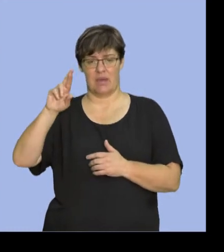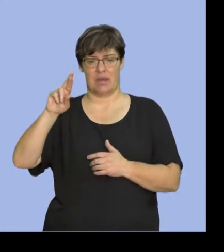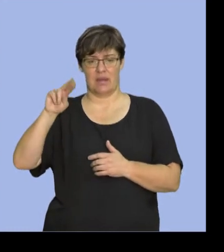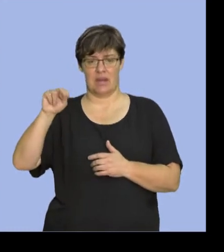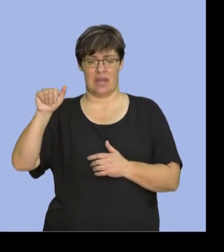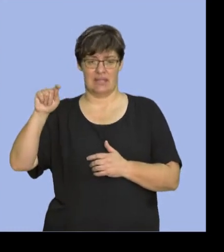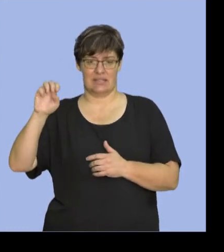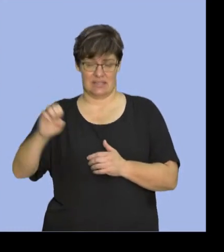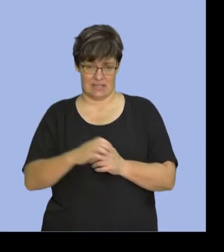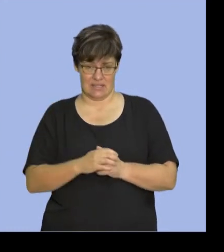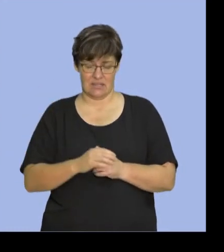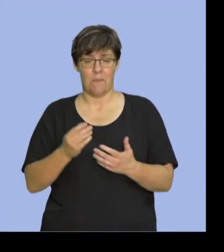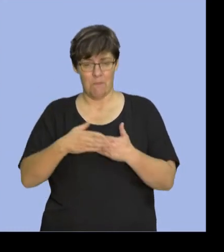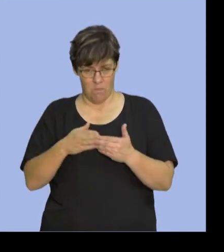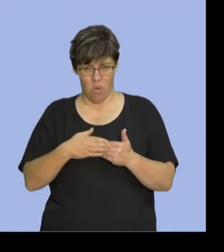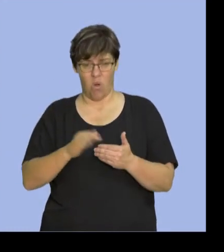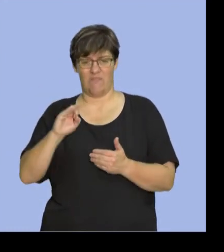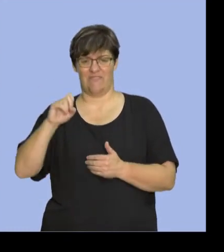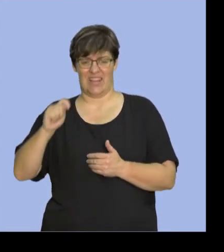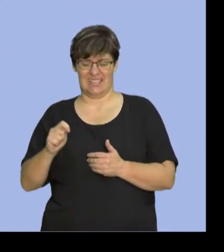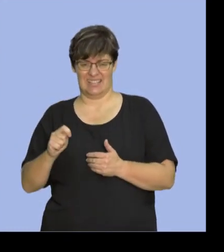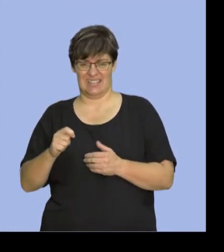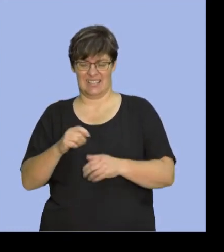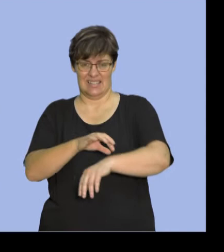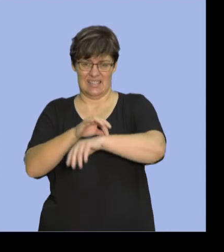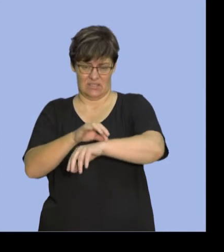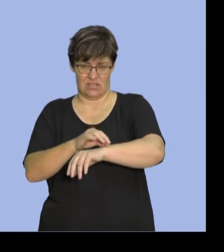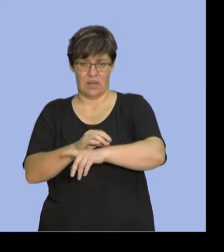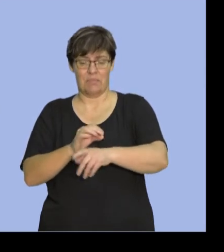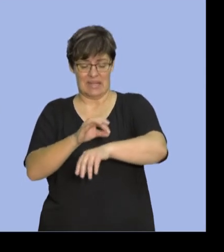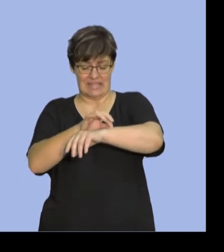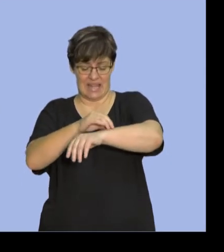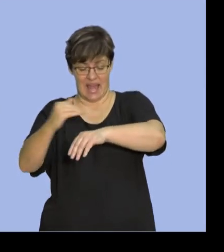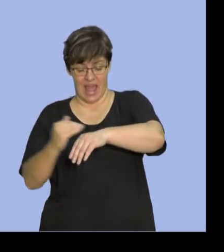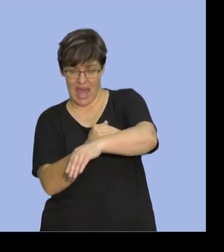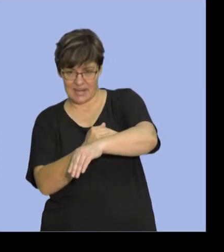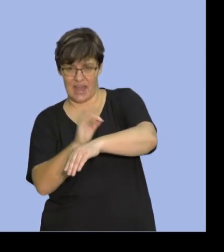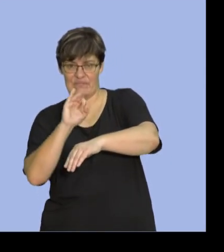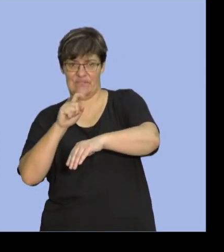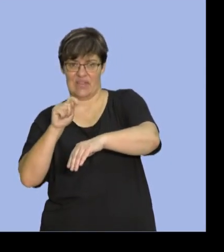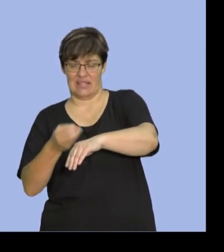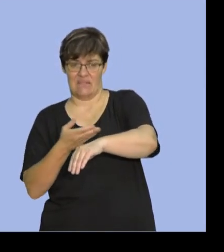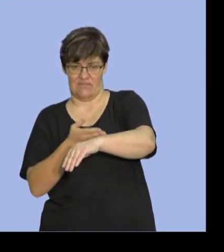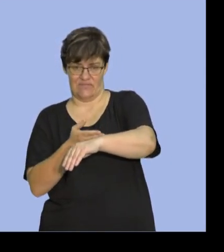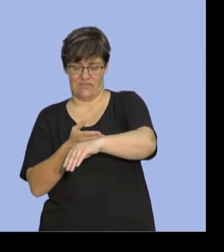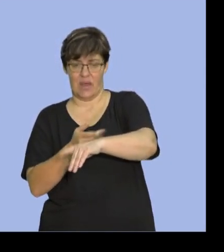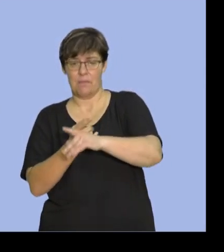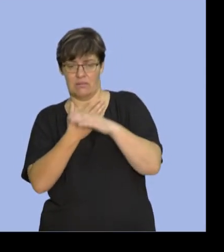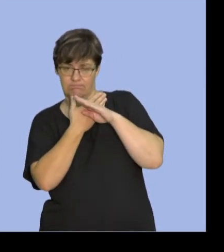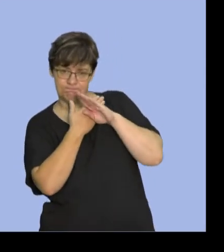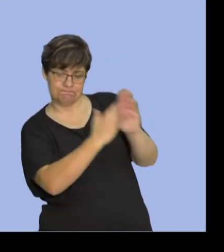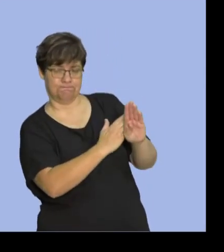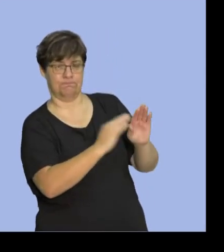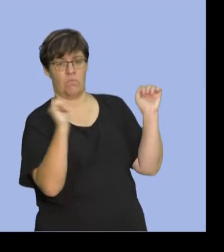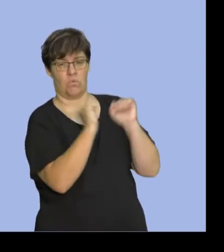adipose tissue, adipose as in tissue below the skin, which serves as a fat insulating layer,